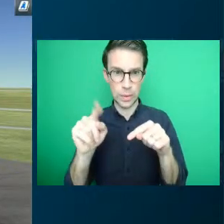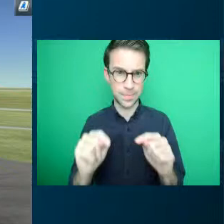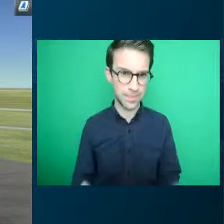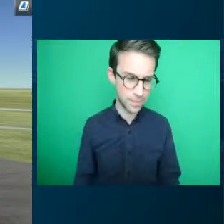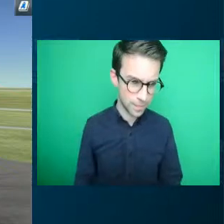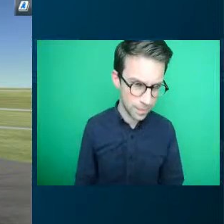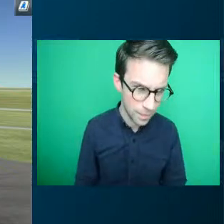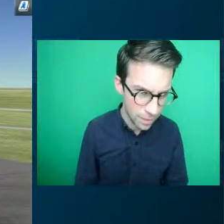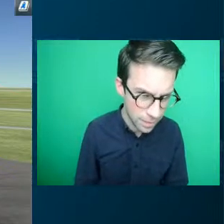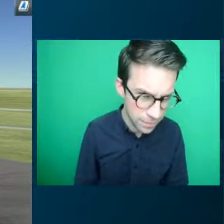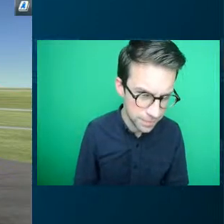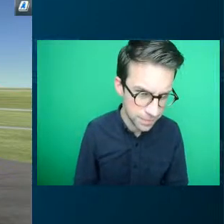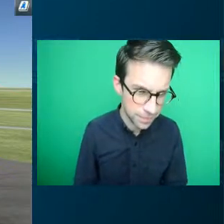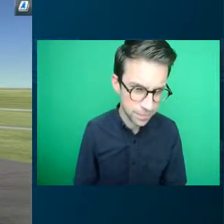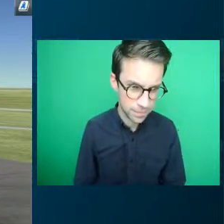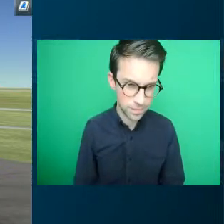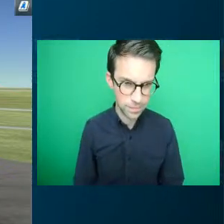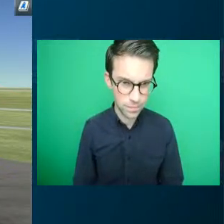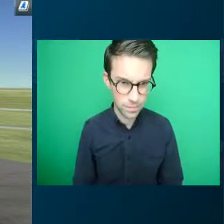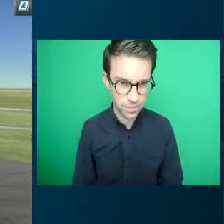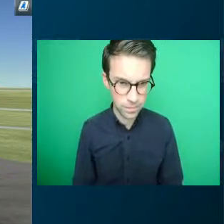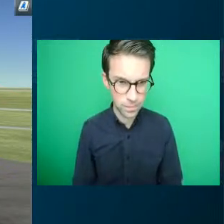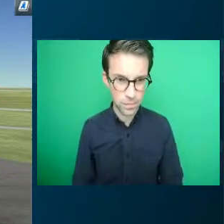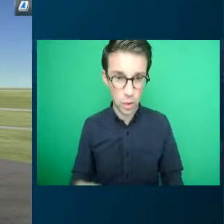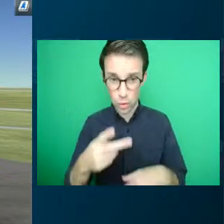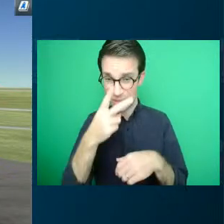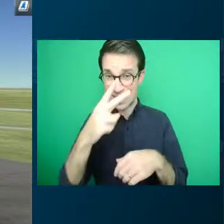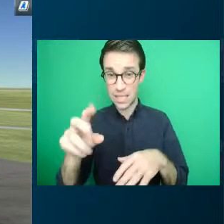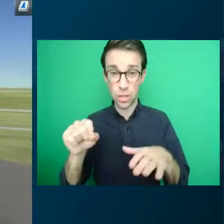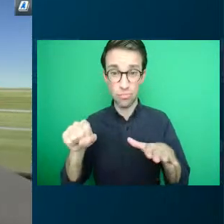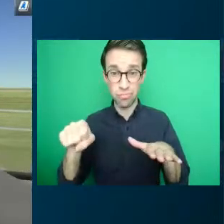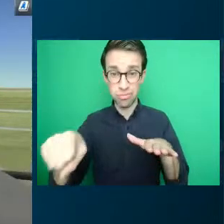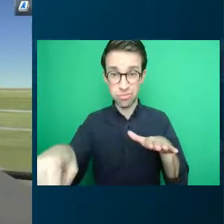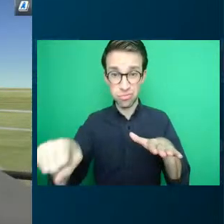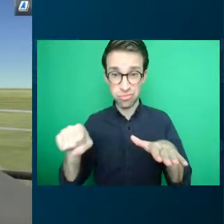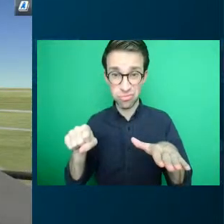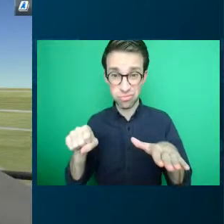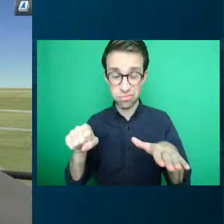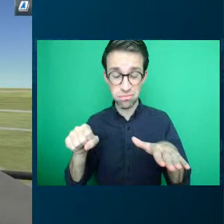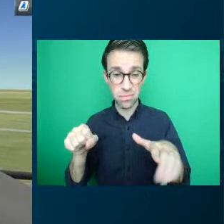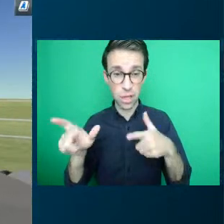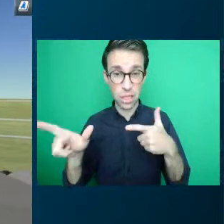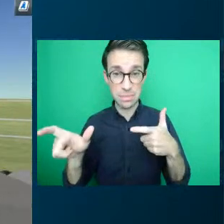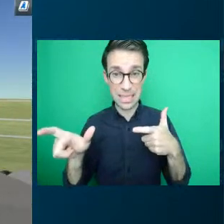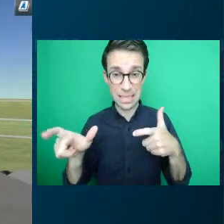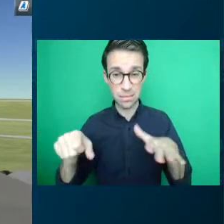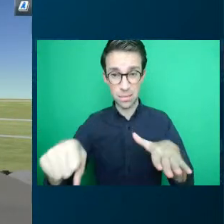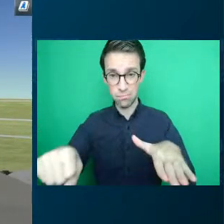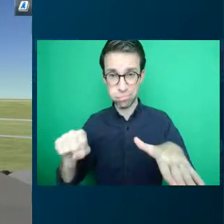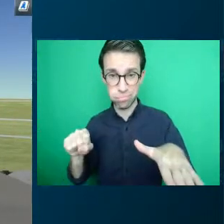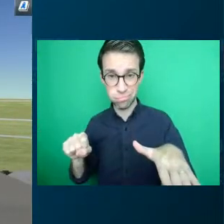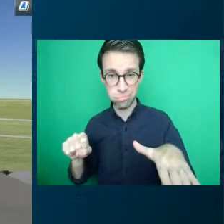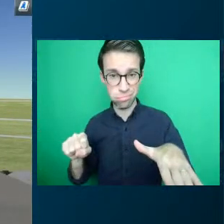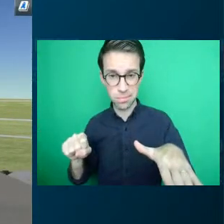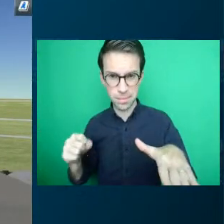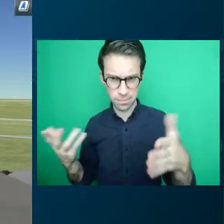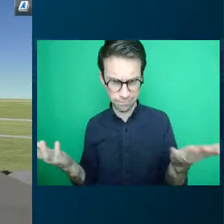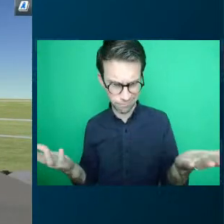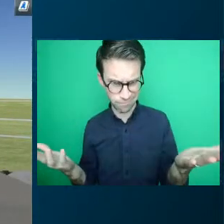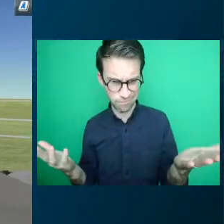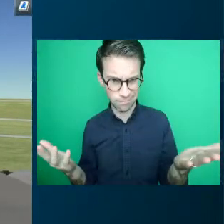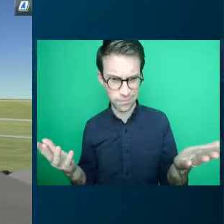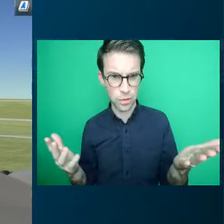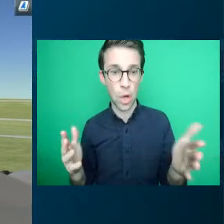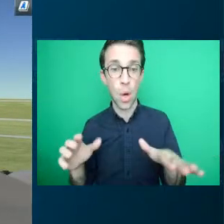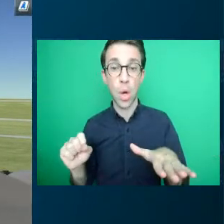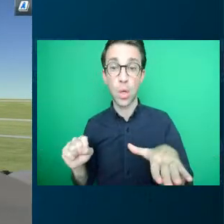for some reason. But we have over here the throttle, and the throttle's all the way down. So even though I activated the engine, it's not going anywhere. Let's go ahead and try to